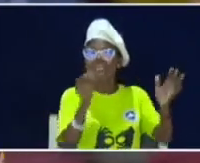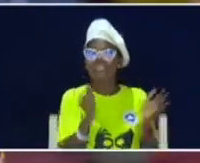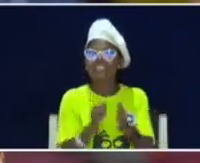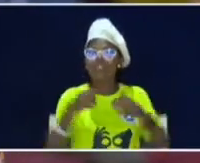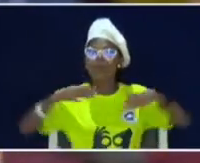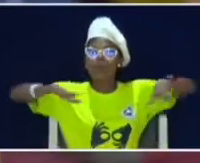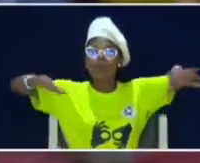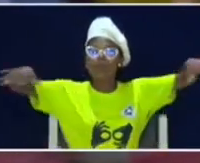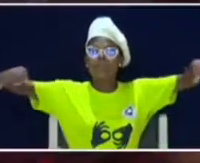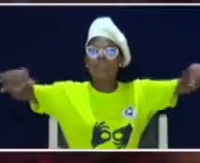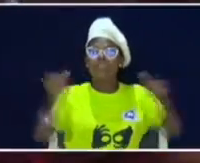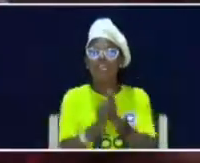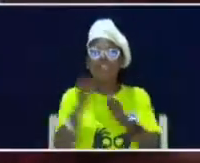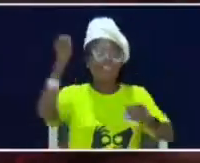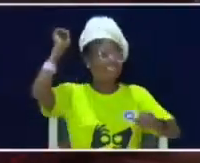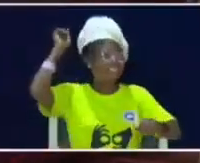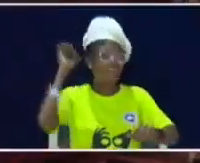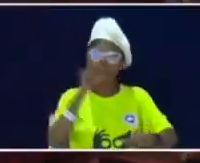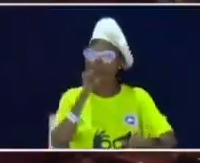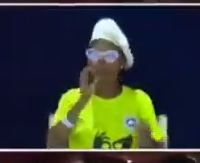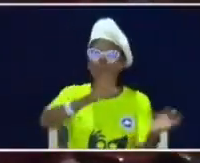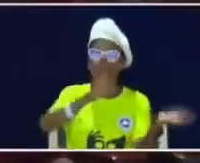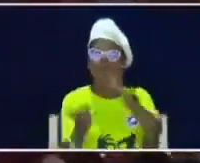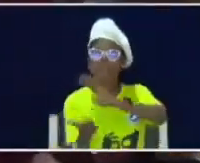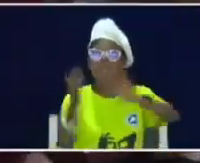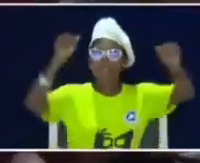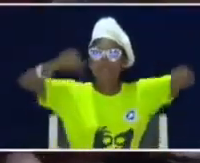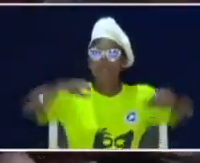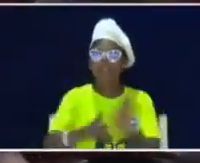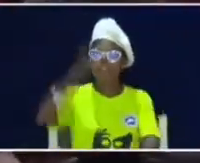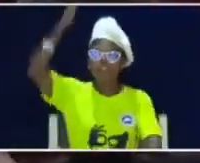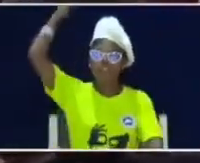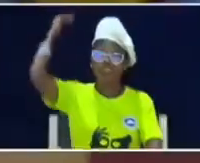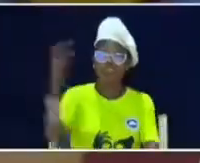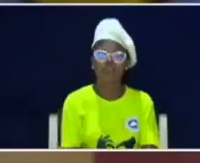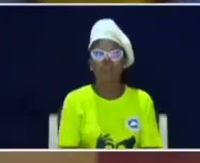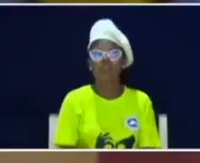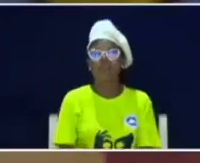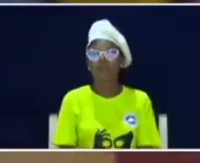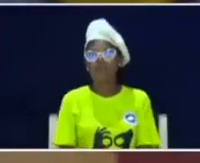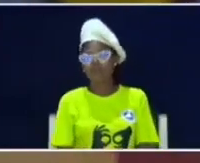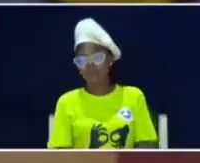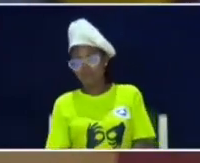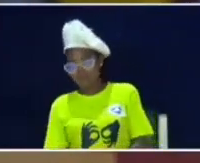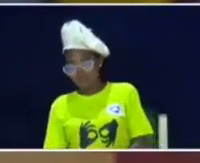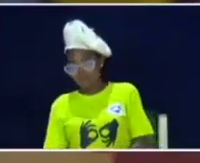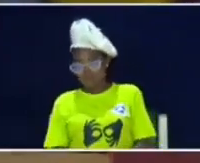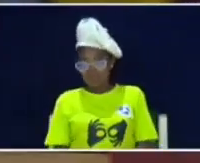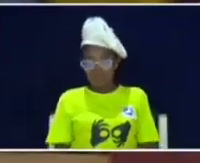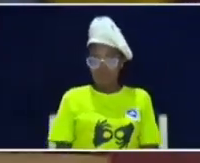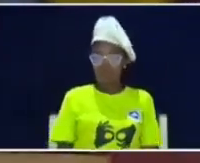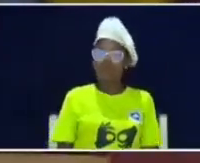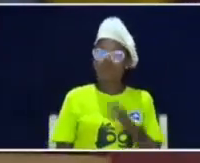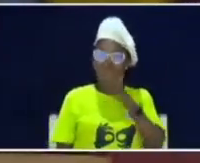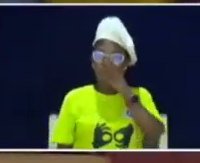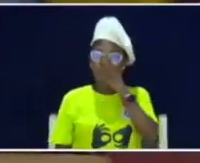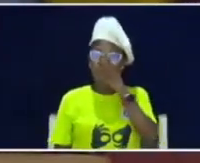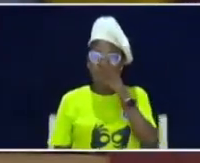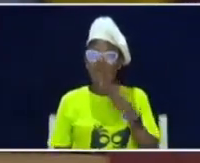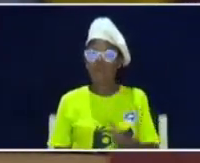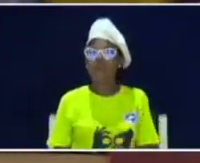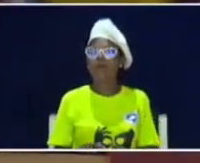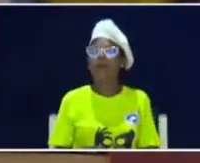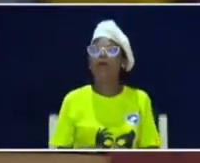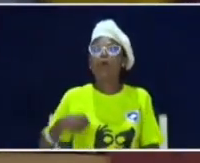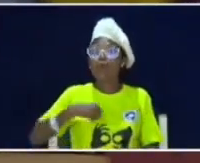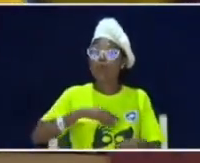incomparable in the name of Jesus. In 1 Kings chapter 18, verse 44 to 46, we